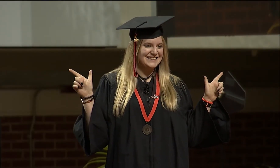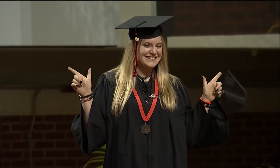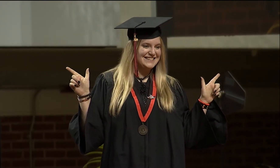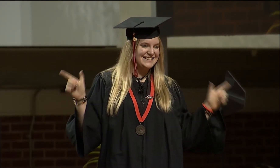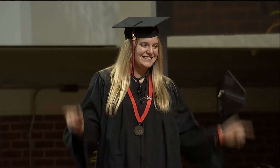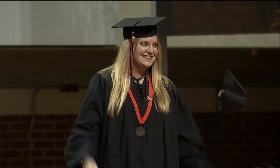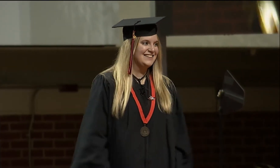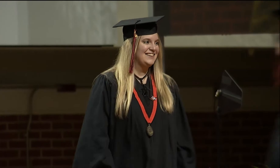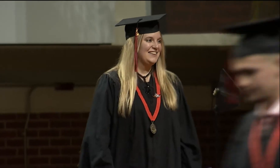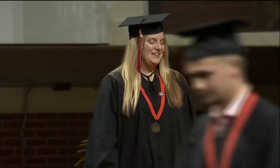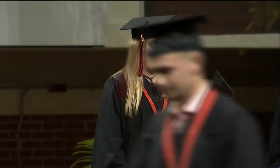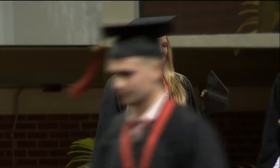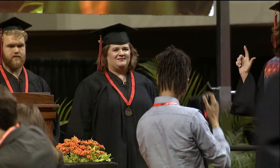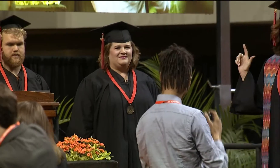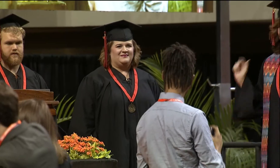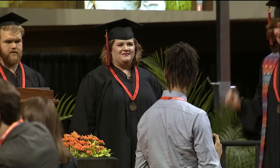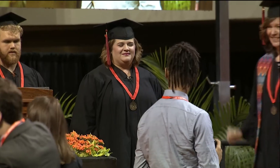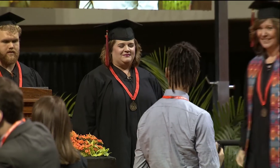Emma Keller.